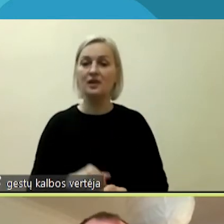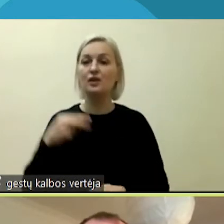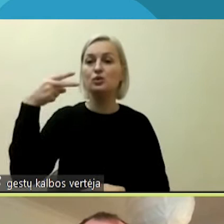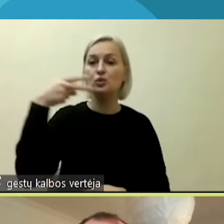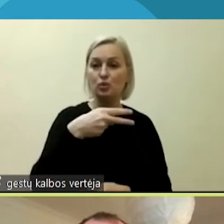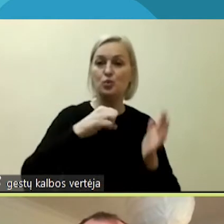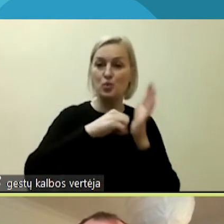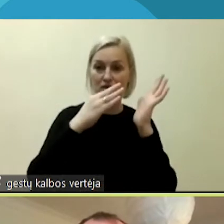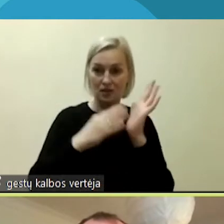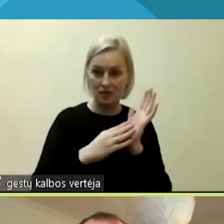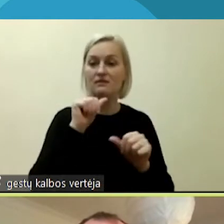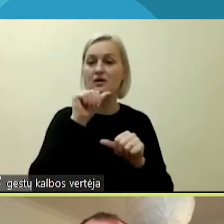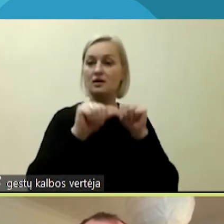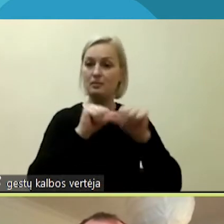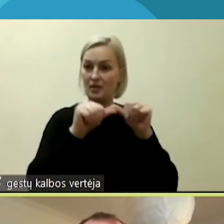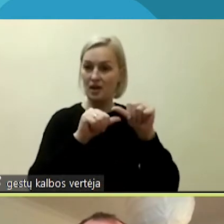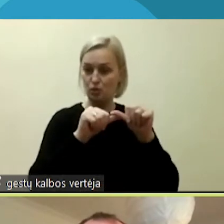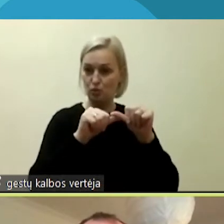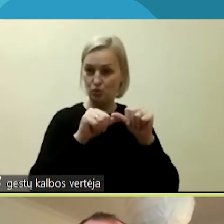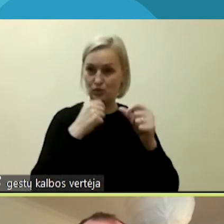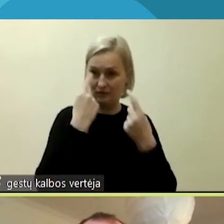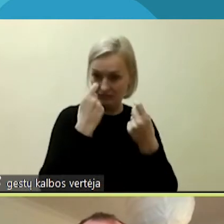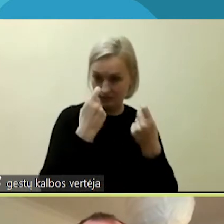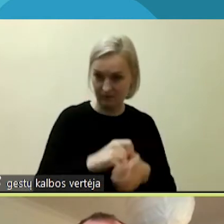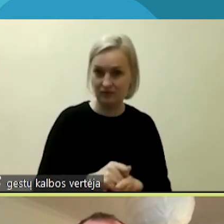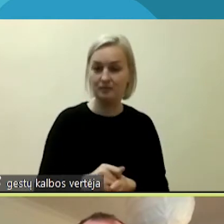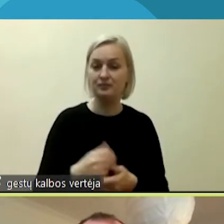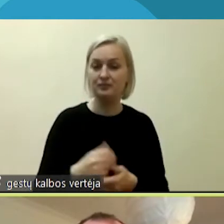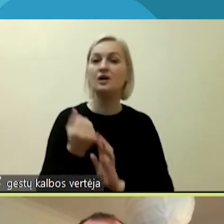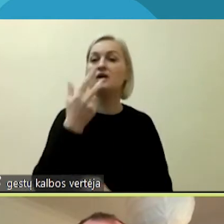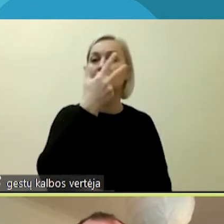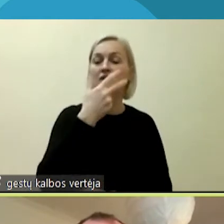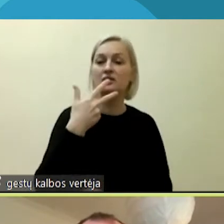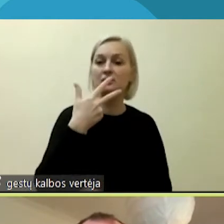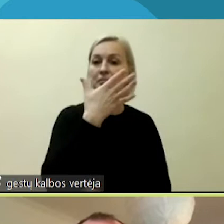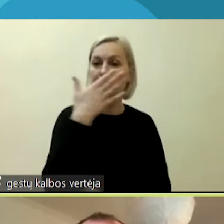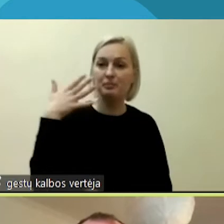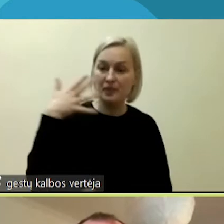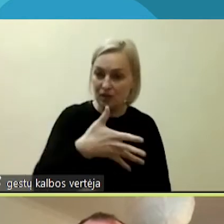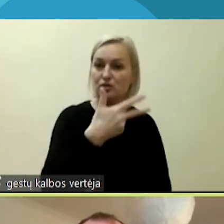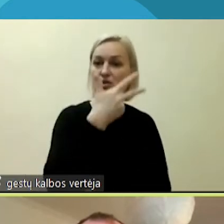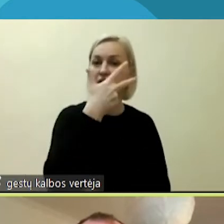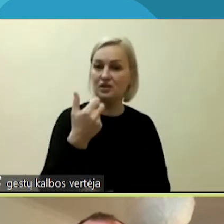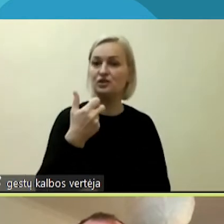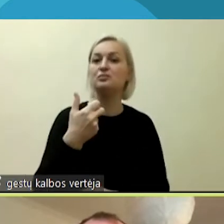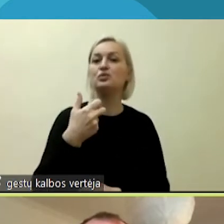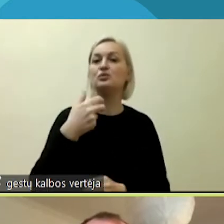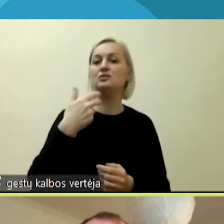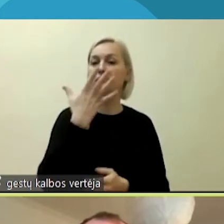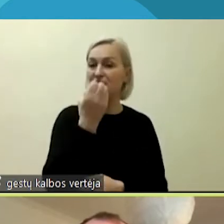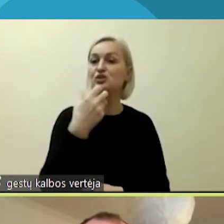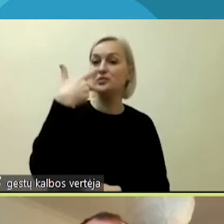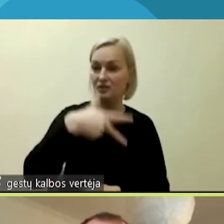got a total of 530 reports, and these can be divided into illegal discrimination, hate